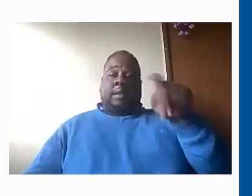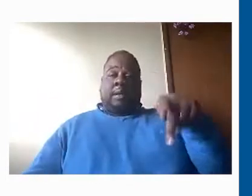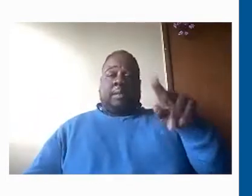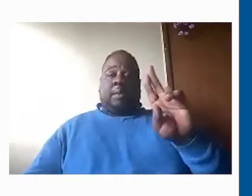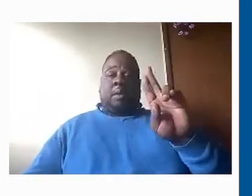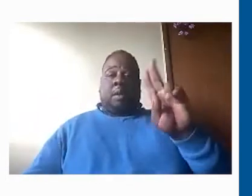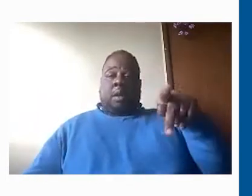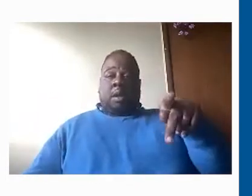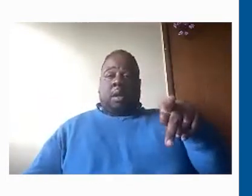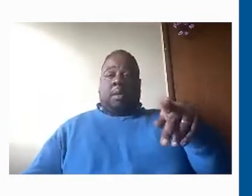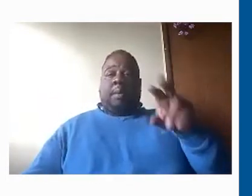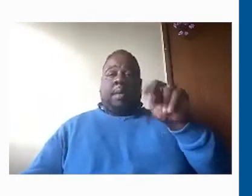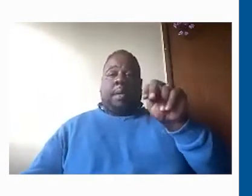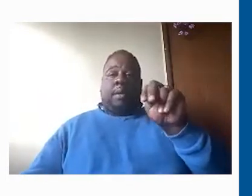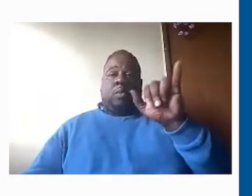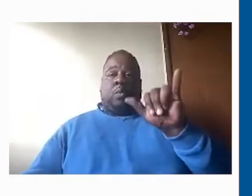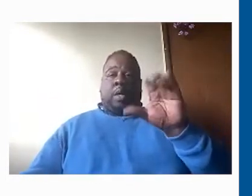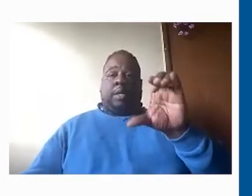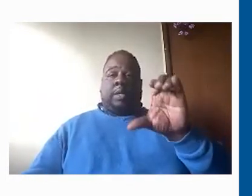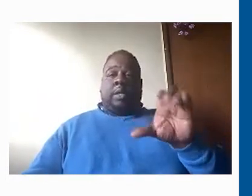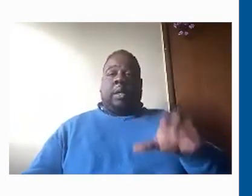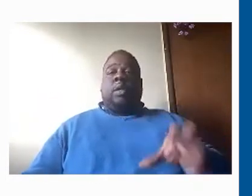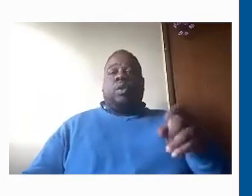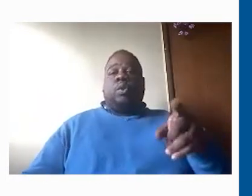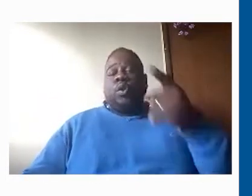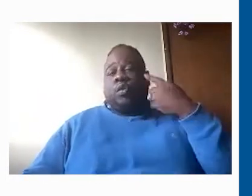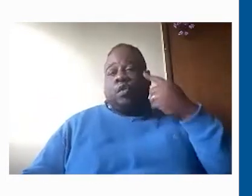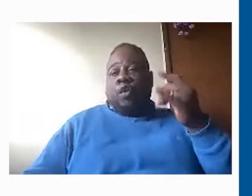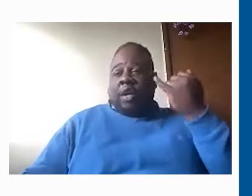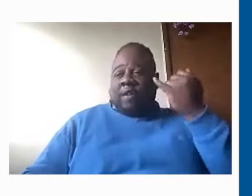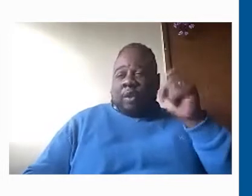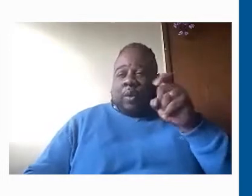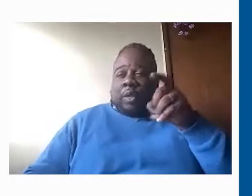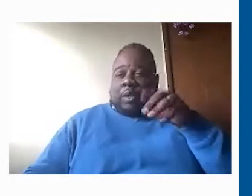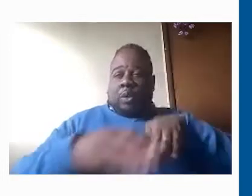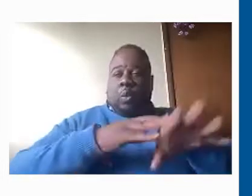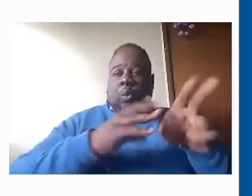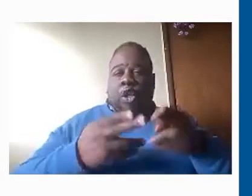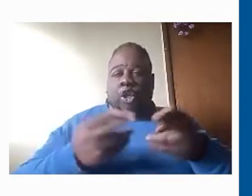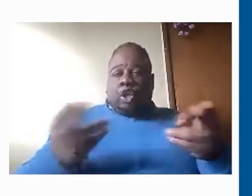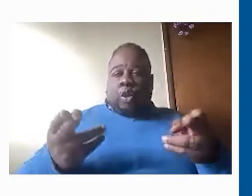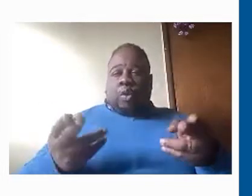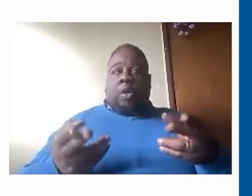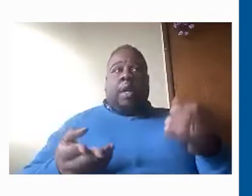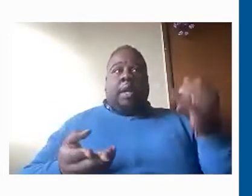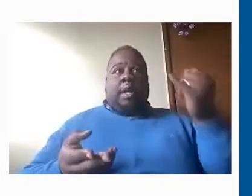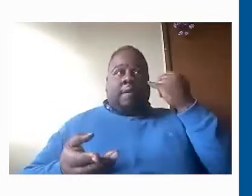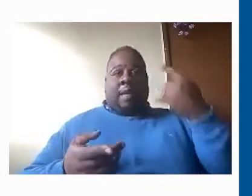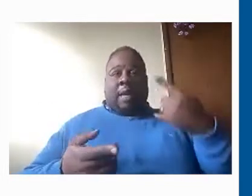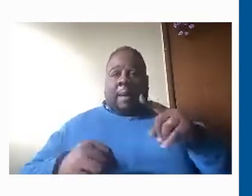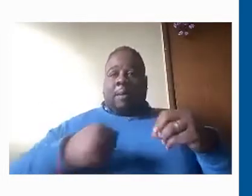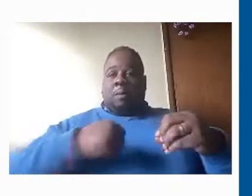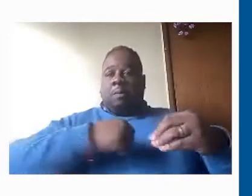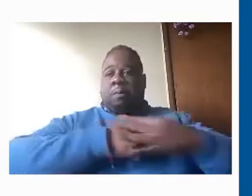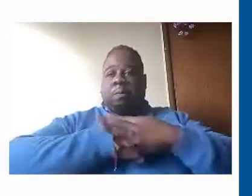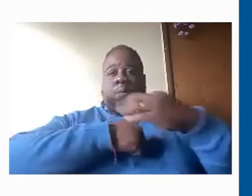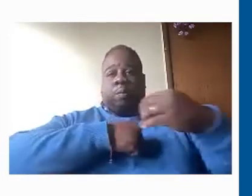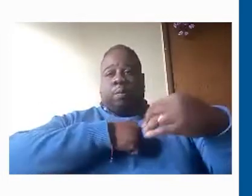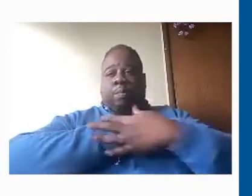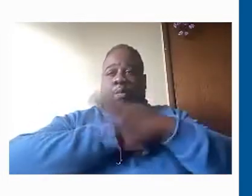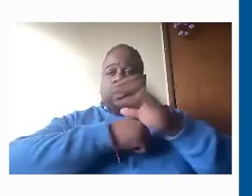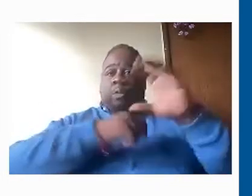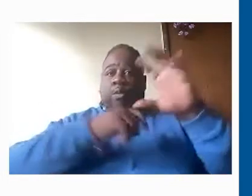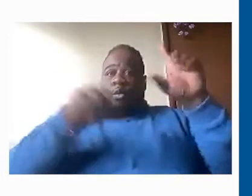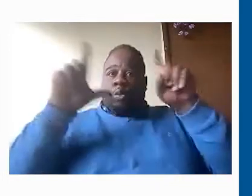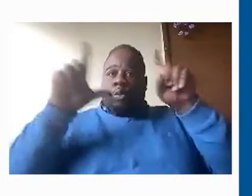shelters or for opening service centers. So for coastal storm shelters, that would be more during hurricane season. But for service centers,